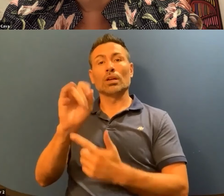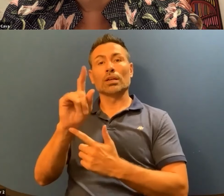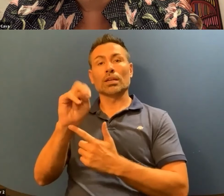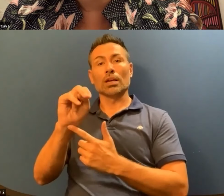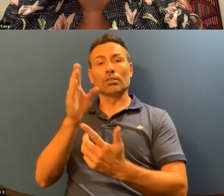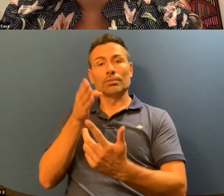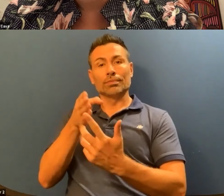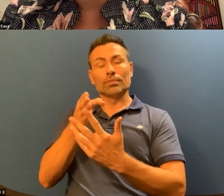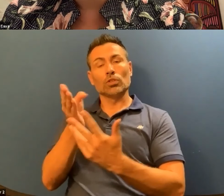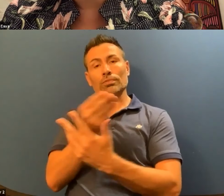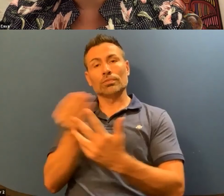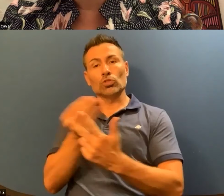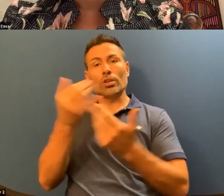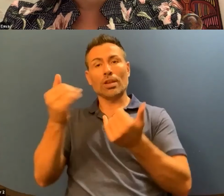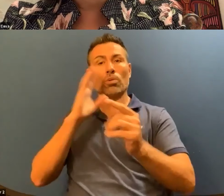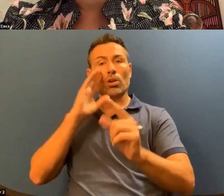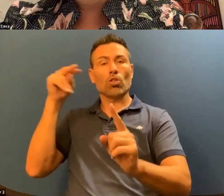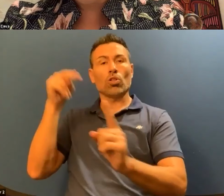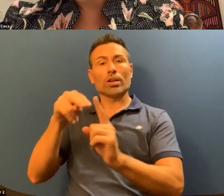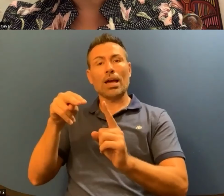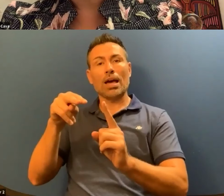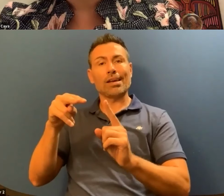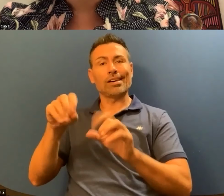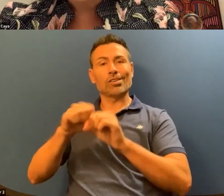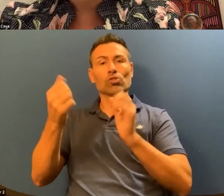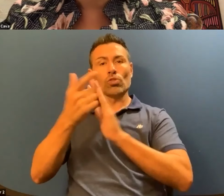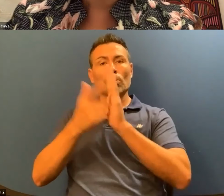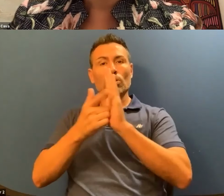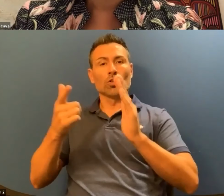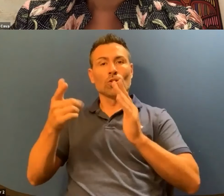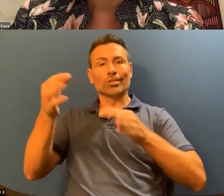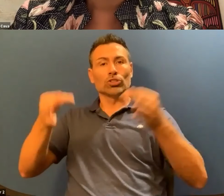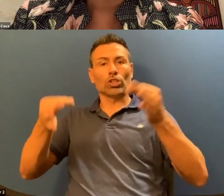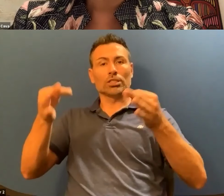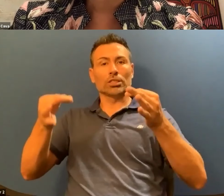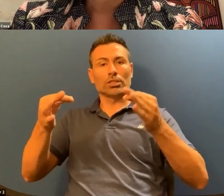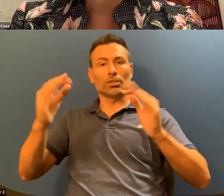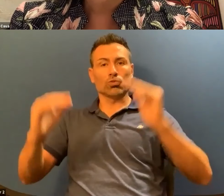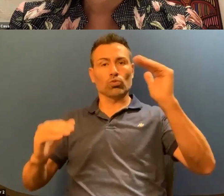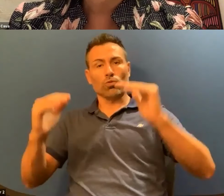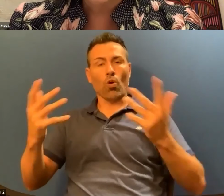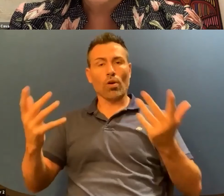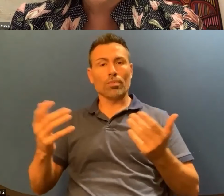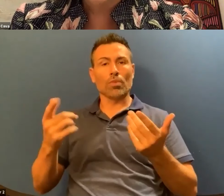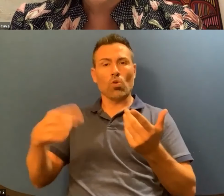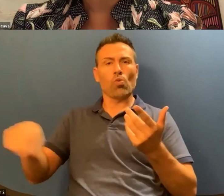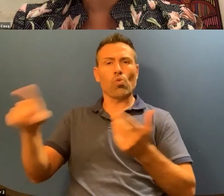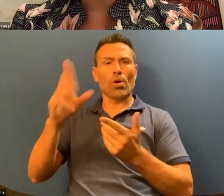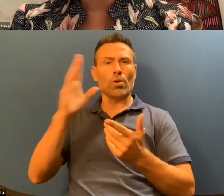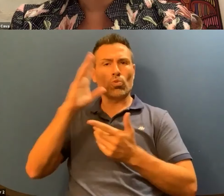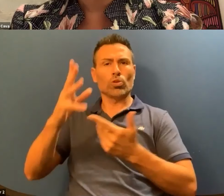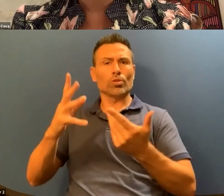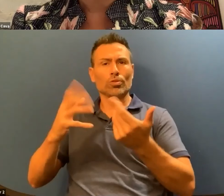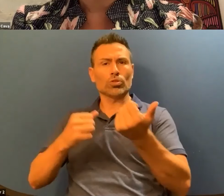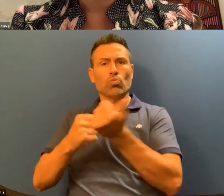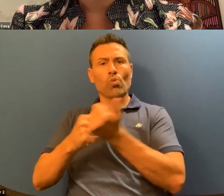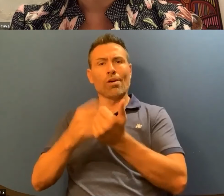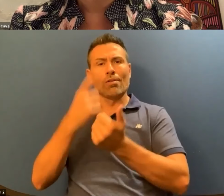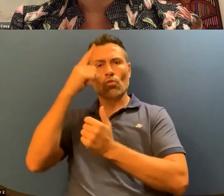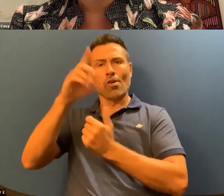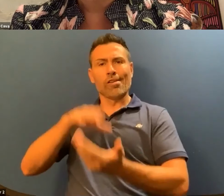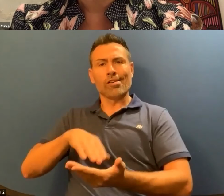justice. What policy changes do you intend to champion in order to address police brutality in Miami-Dade County?